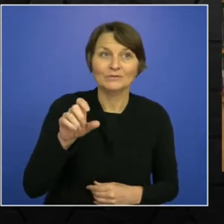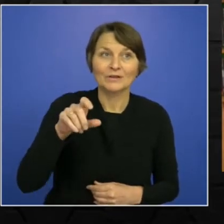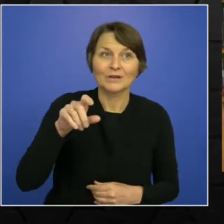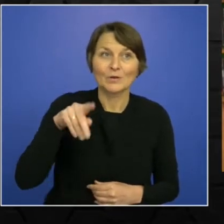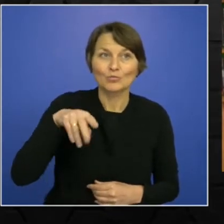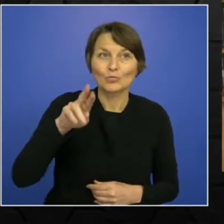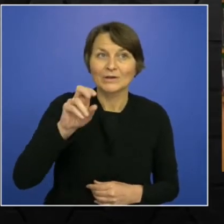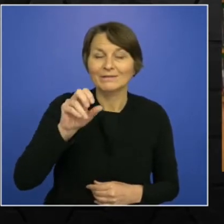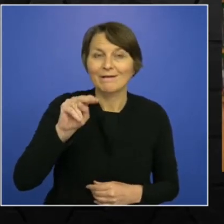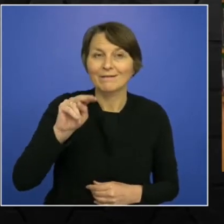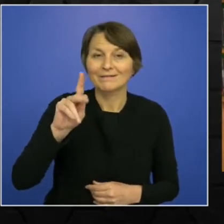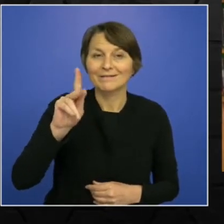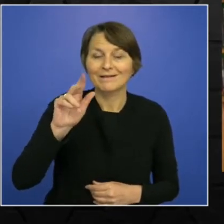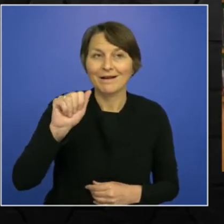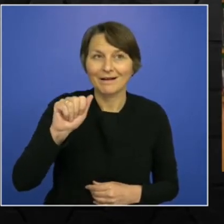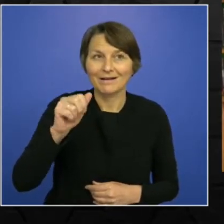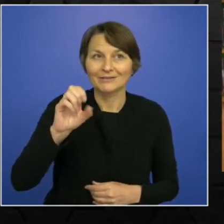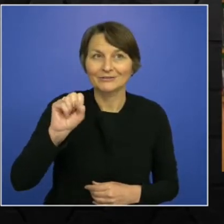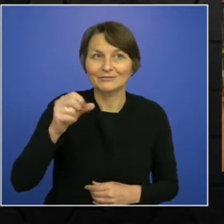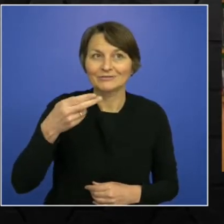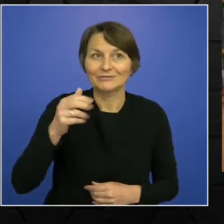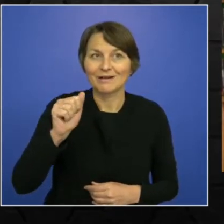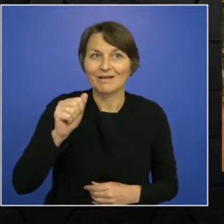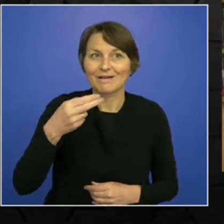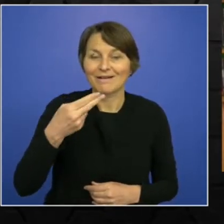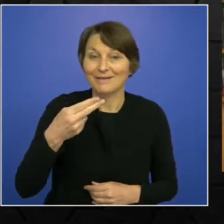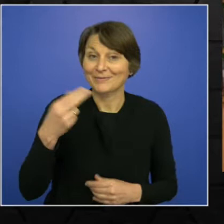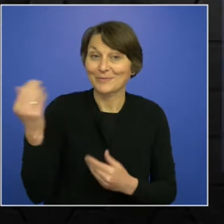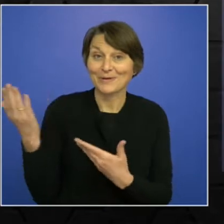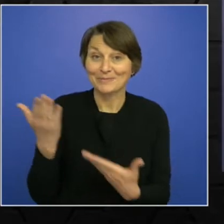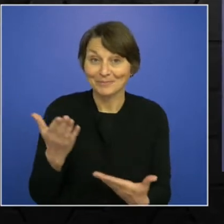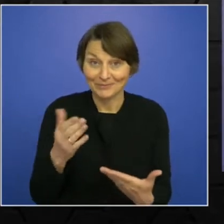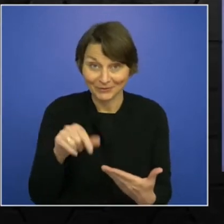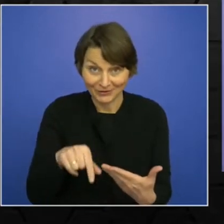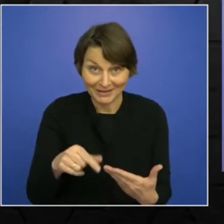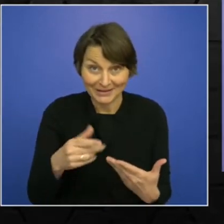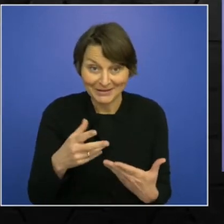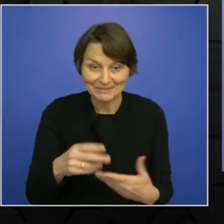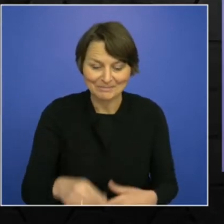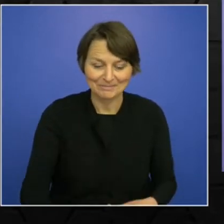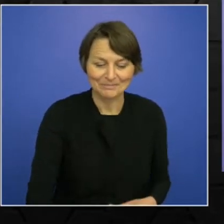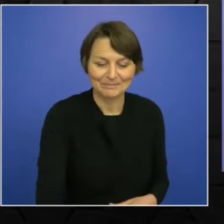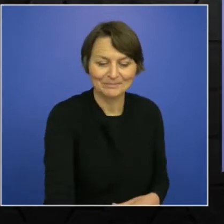yeah, thanks a lot for joining, Priyanka. Is Priyanka on the chat? Because I'm not able to.